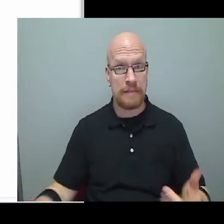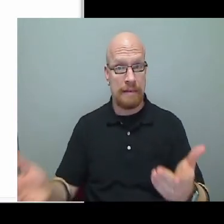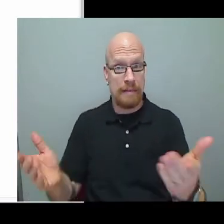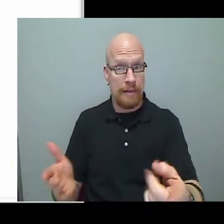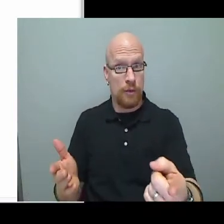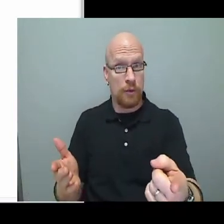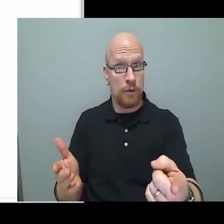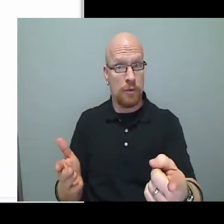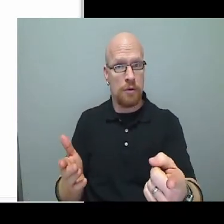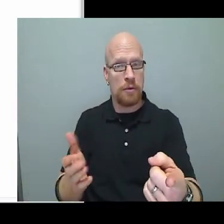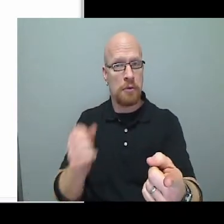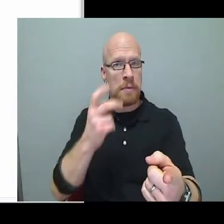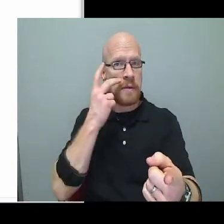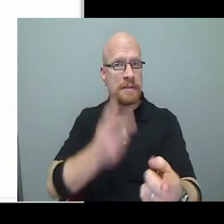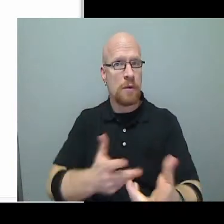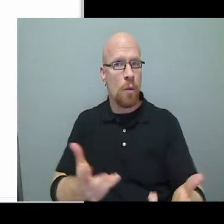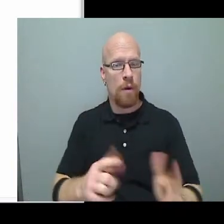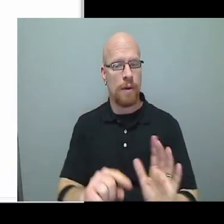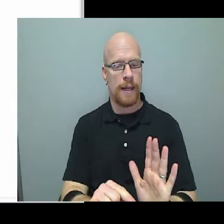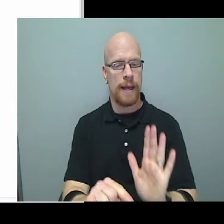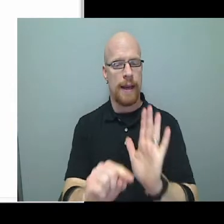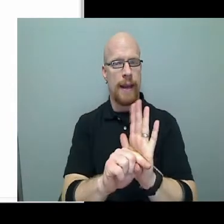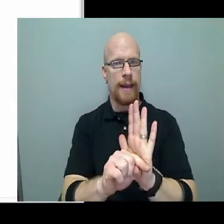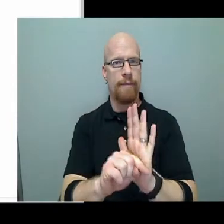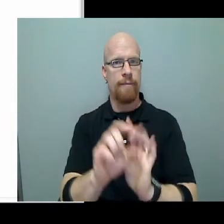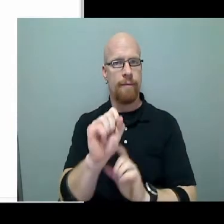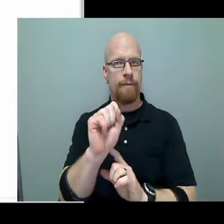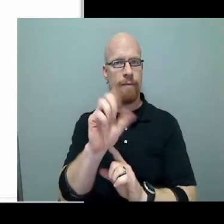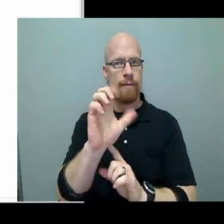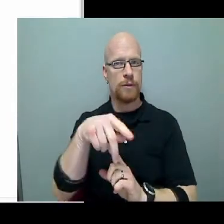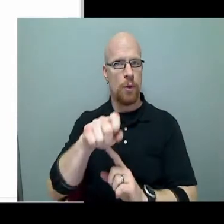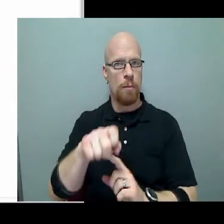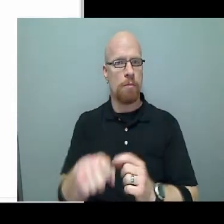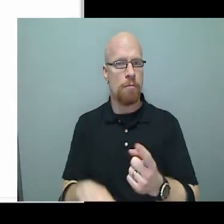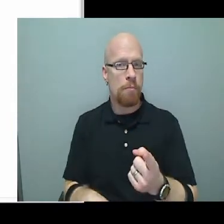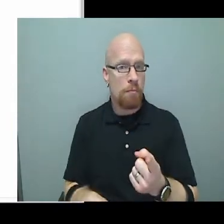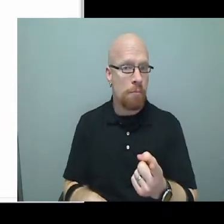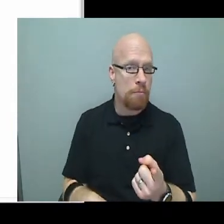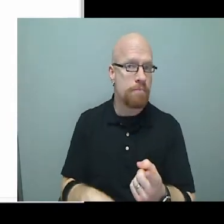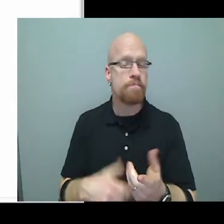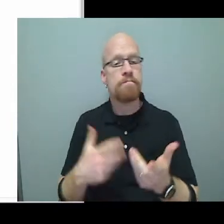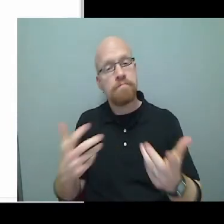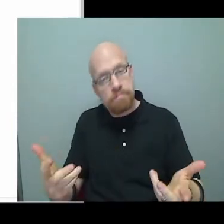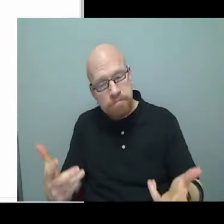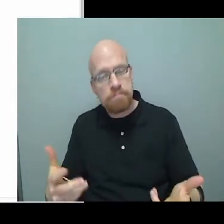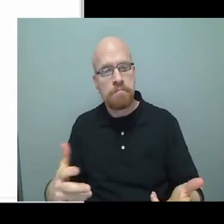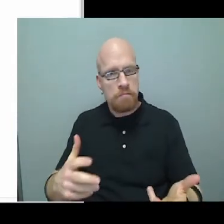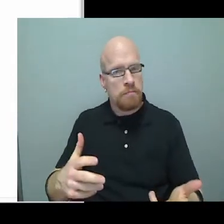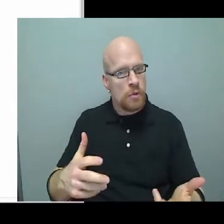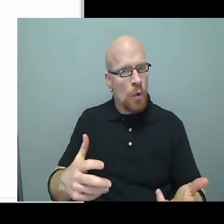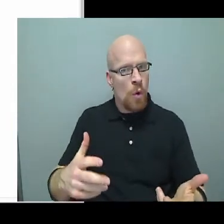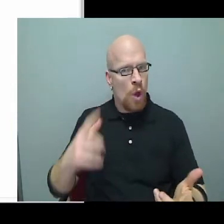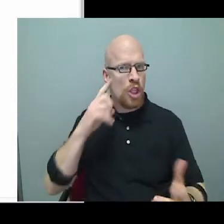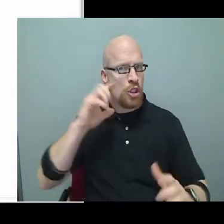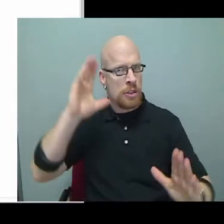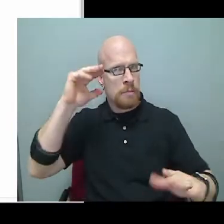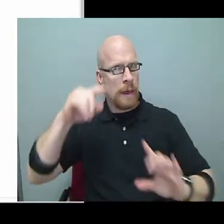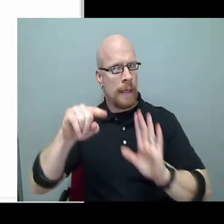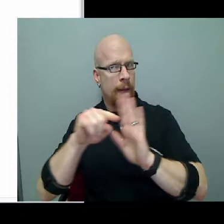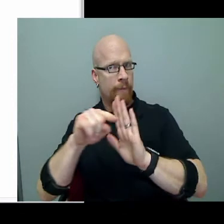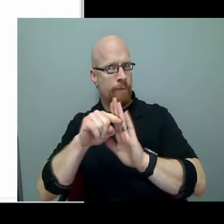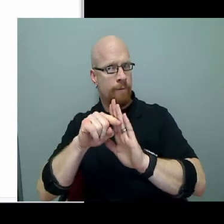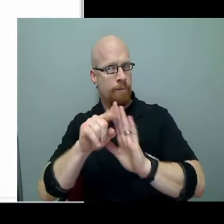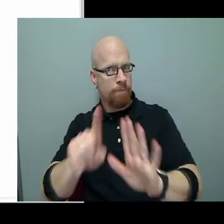In this example, we can see that our graph has a negative slope for this line. So we should expect a